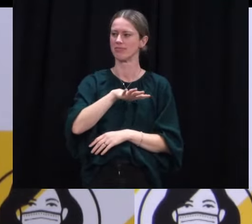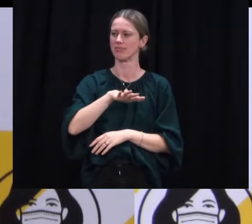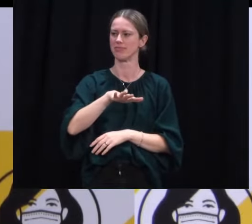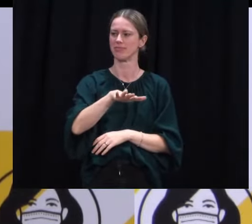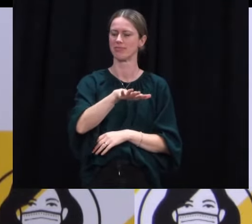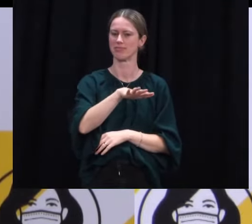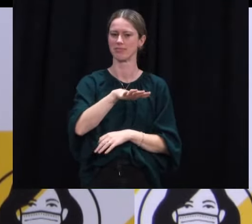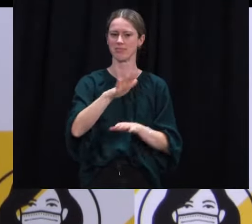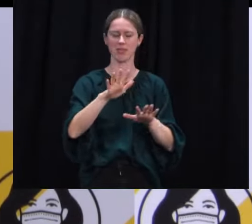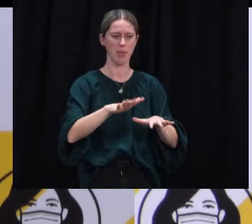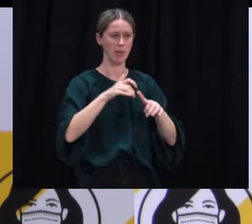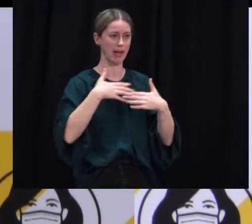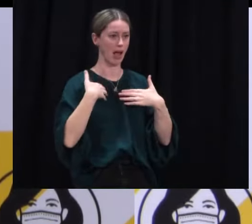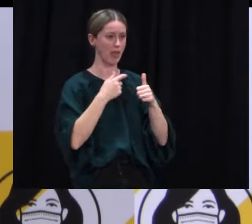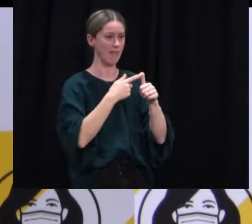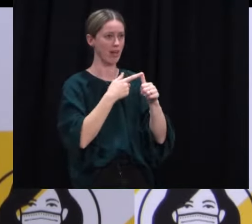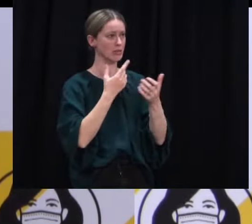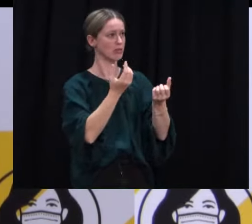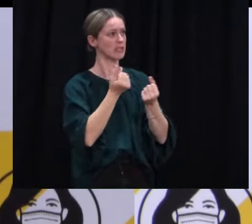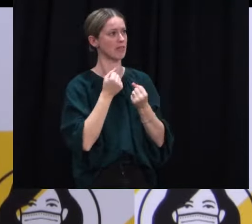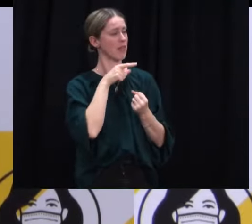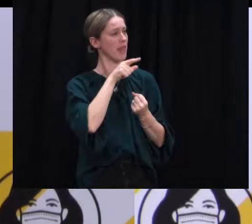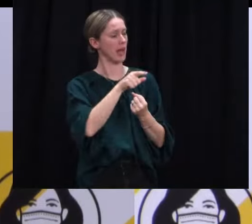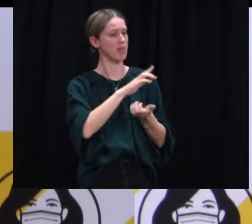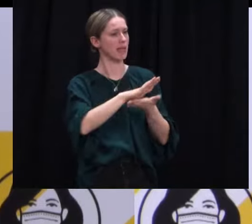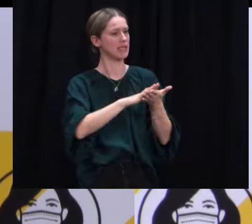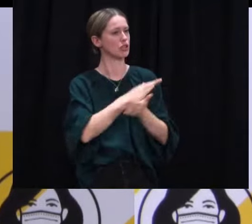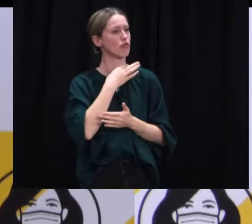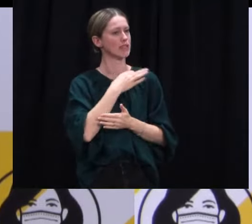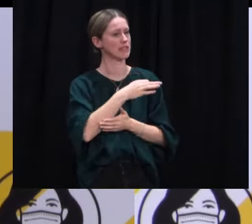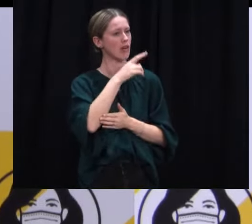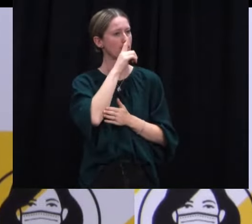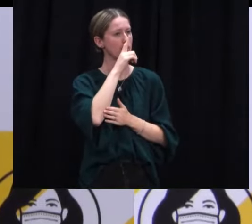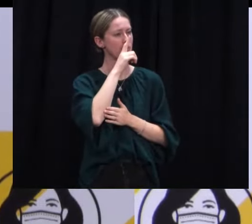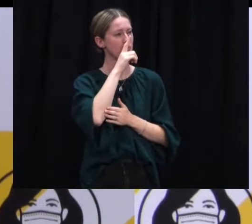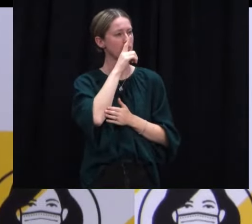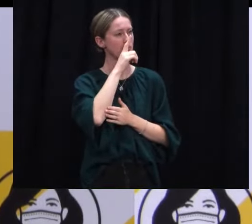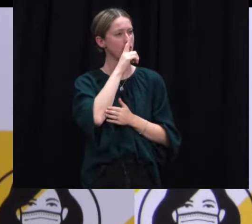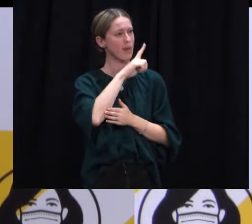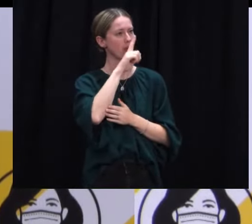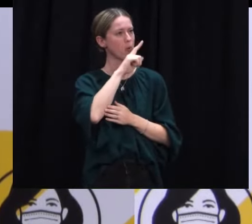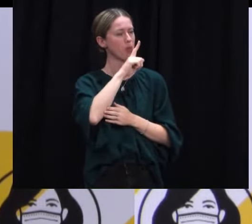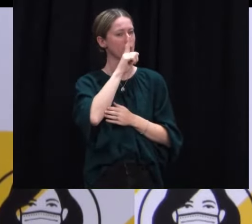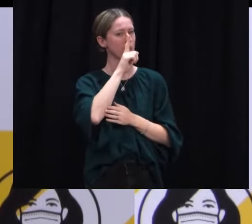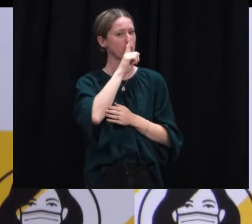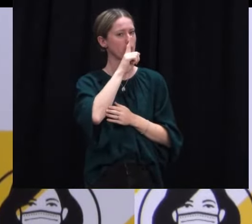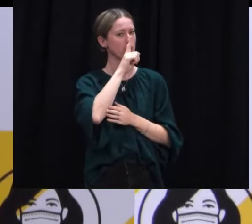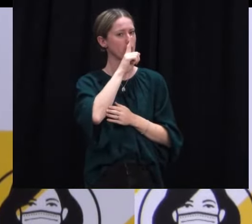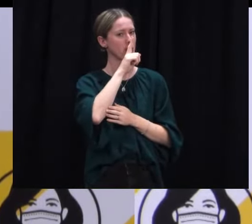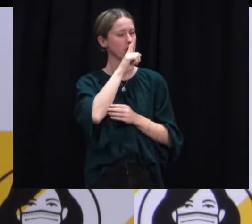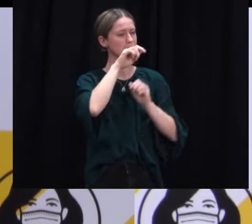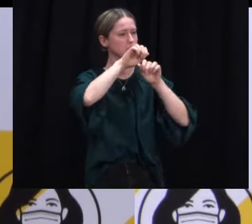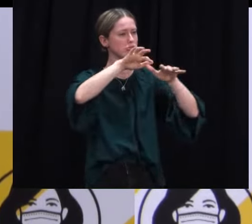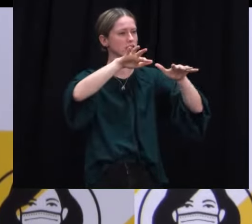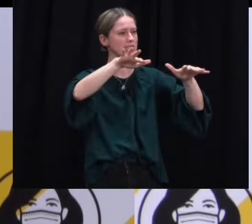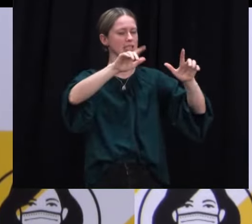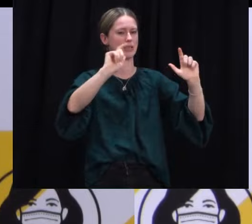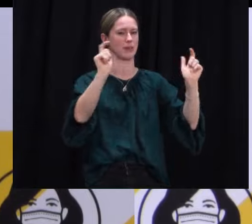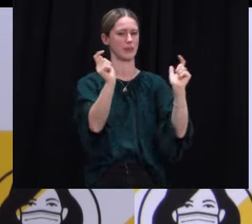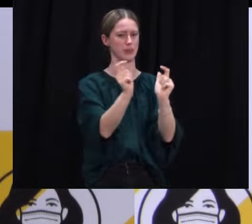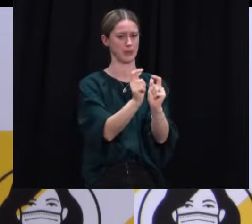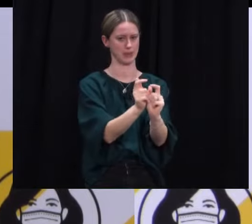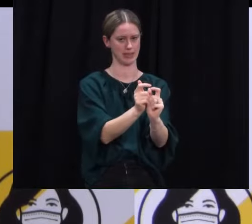the public health advice we've had is that mitigates the risk of people being on the outer side of the outer fencing, being at risk from those who are on